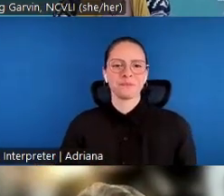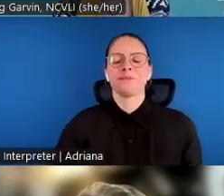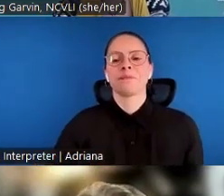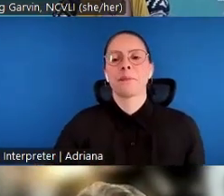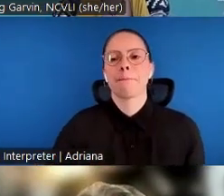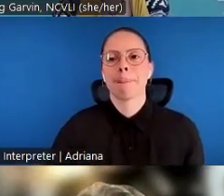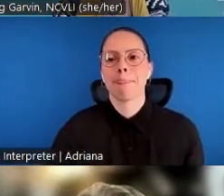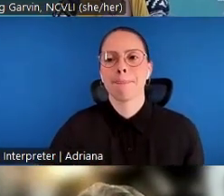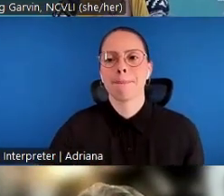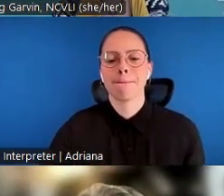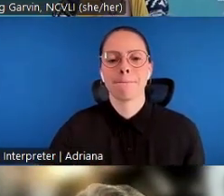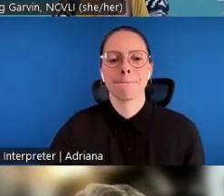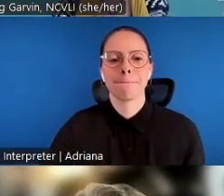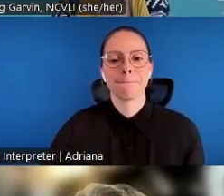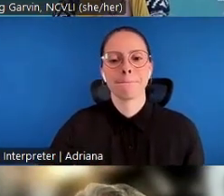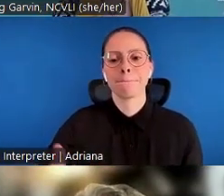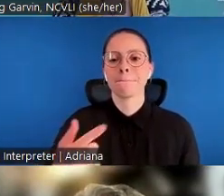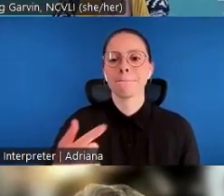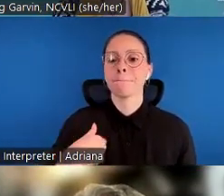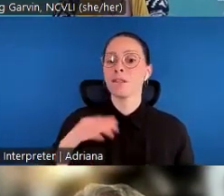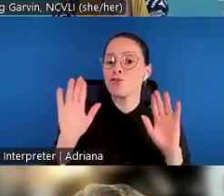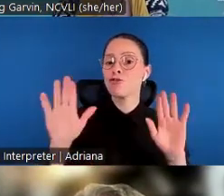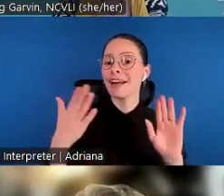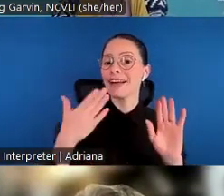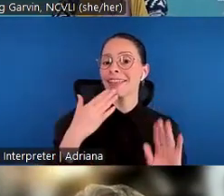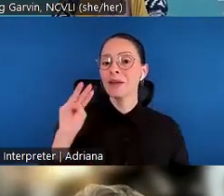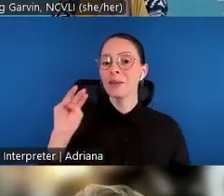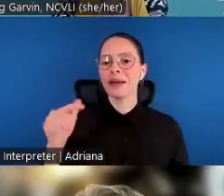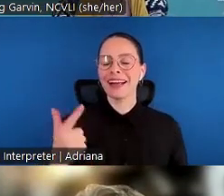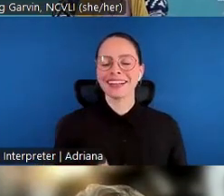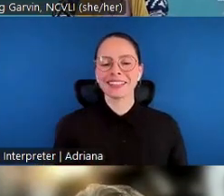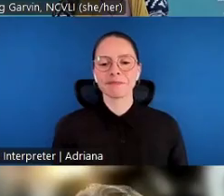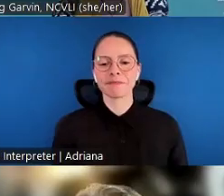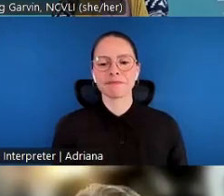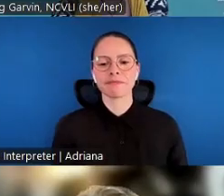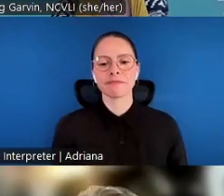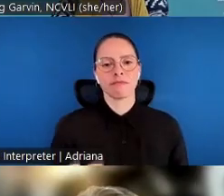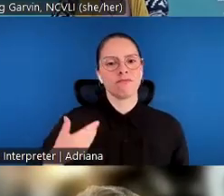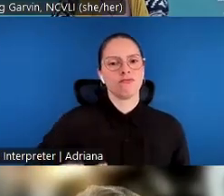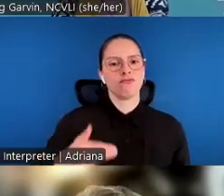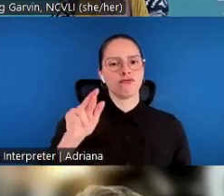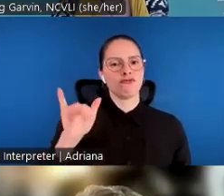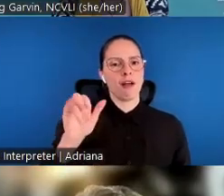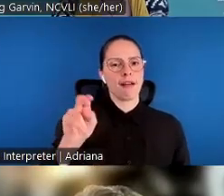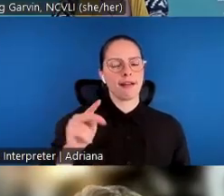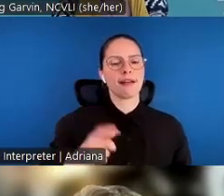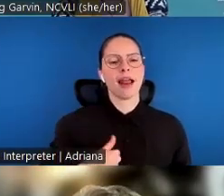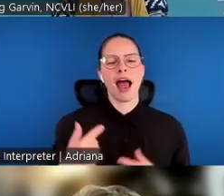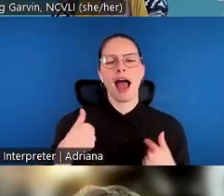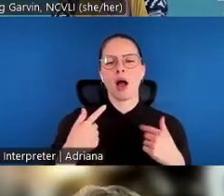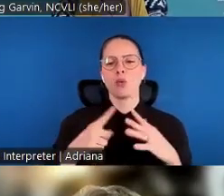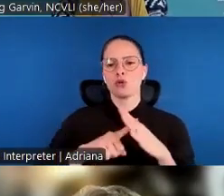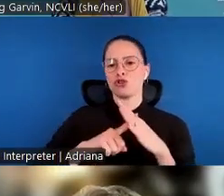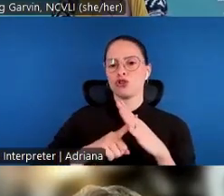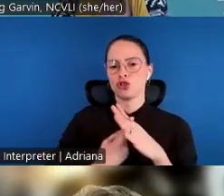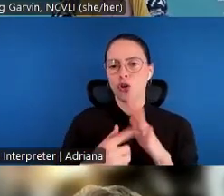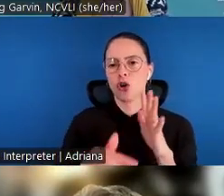Great. Thanks, Meg. Thank All right, you. I think I will start. Why don't I, in terms